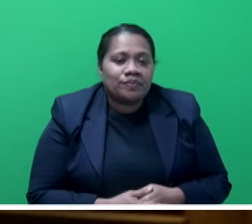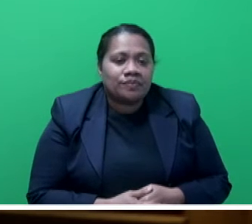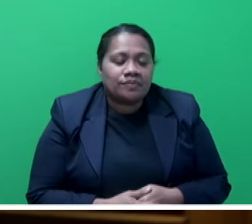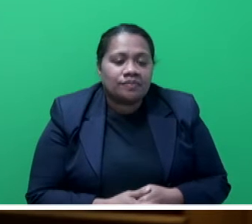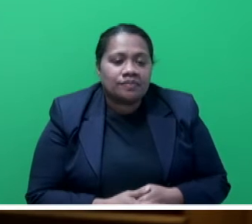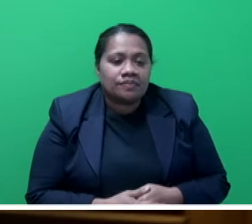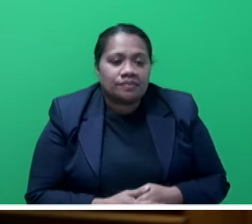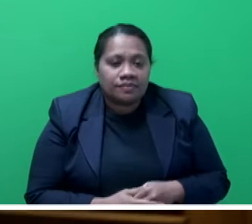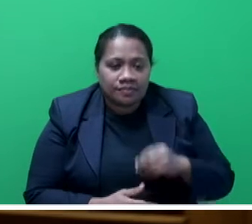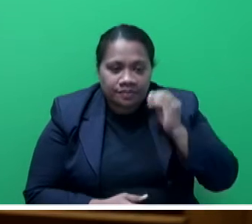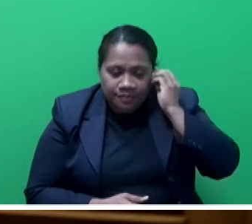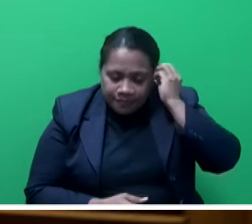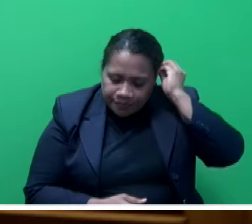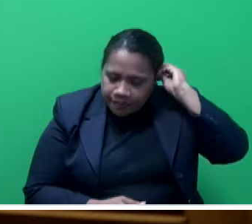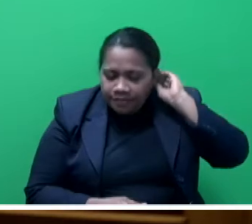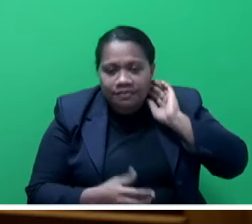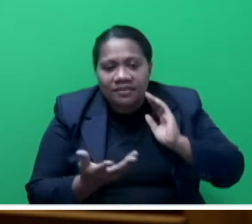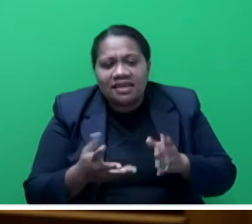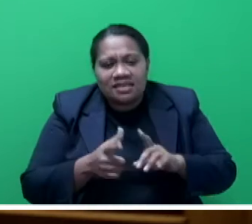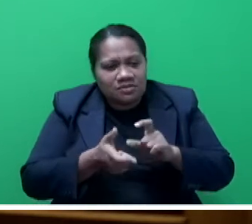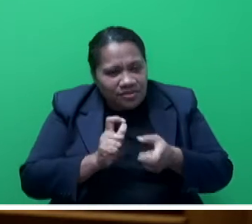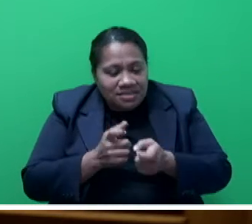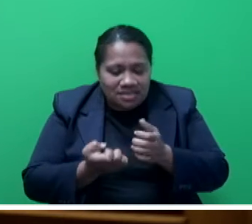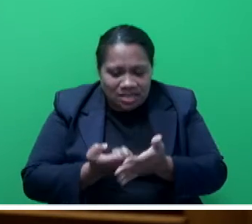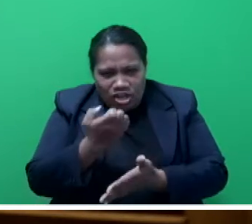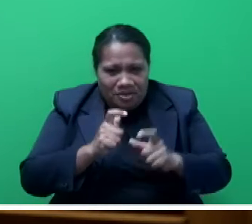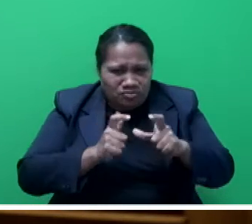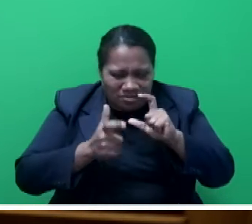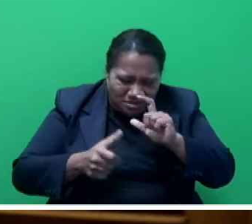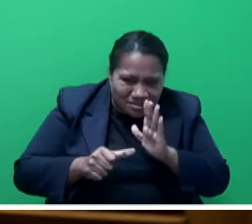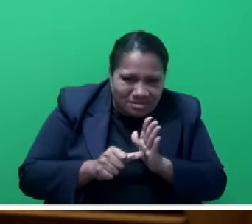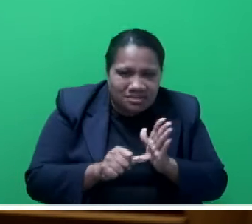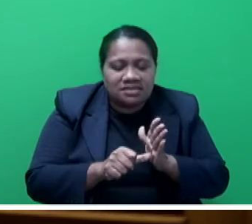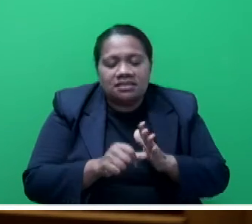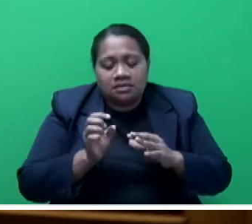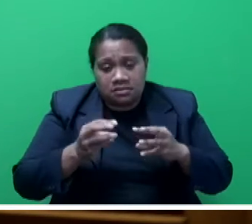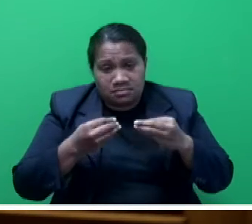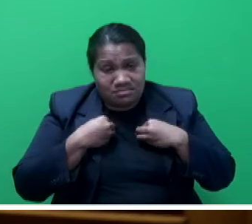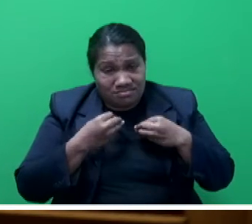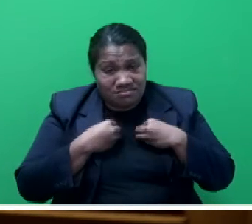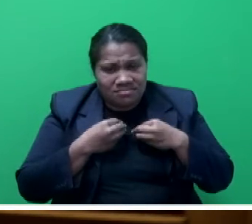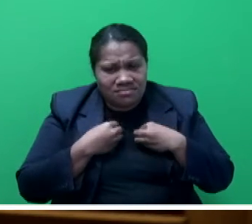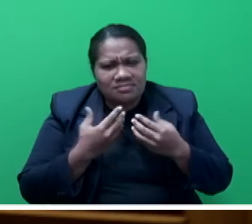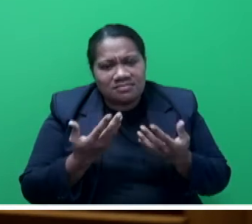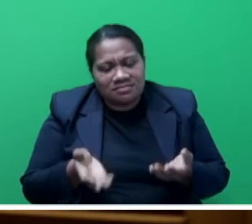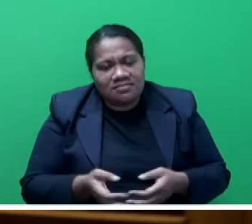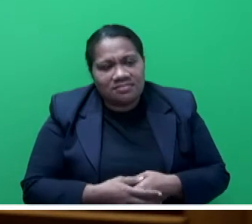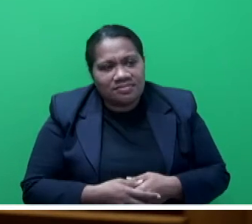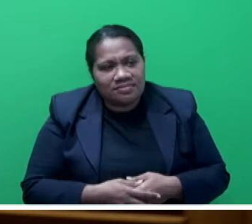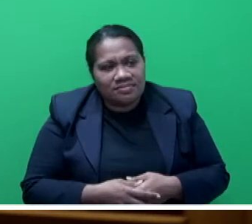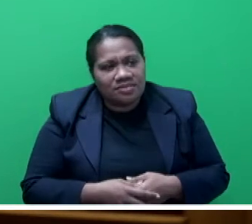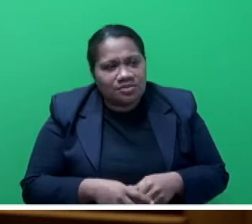in times of crisis and economic strife, the cooperative model of business is actually, which essentially entails pooling our